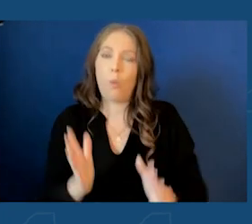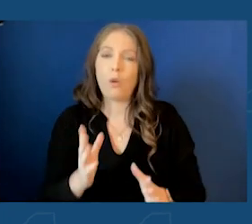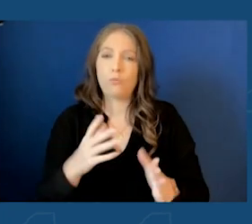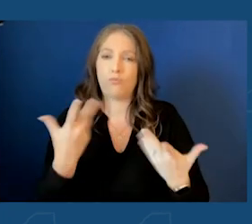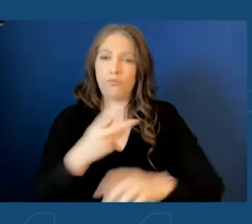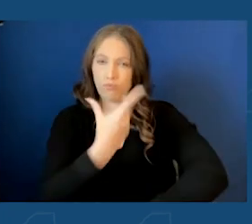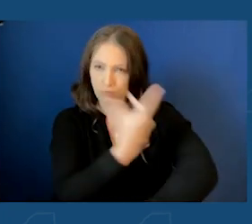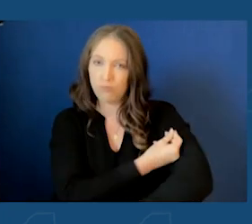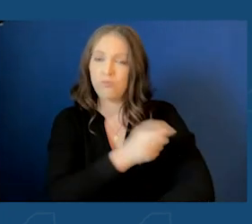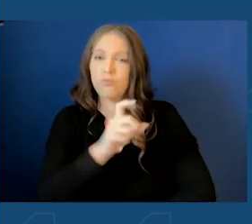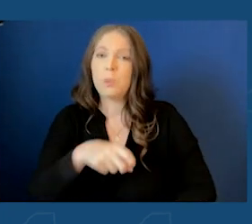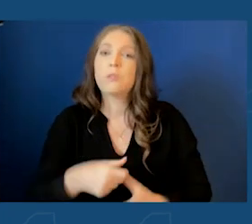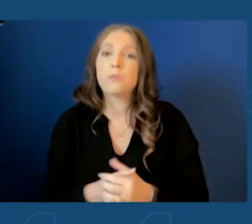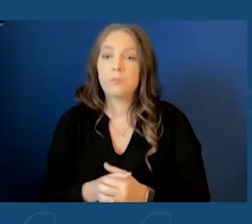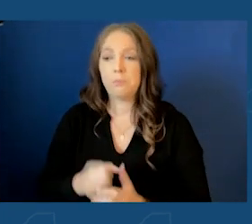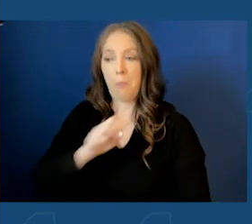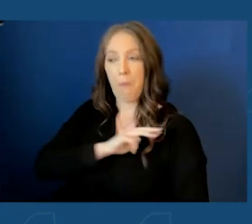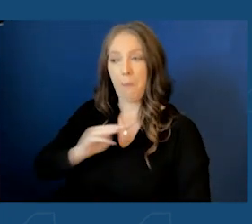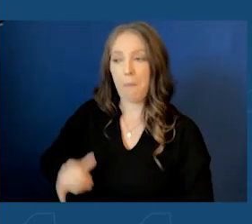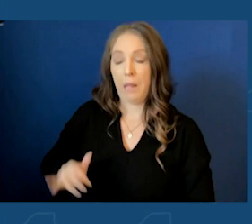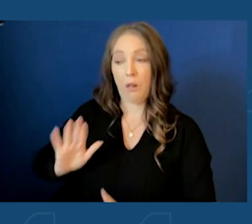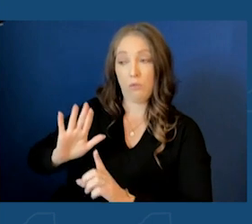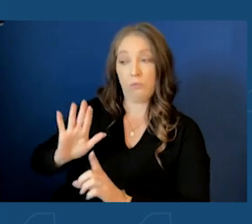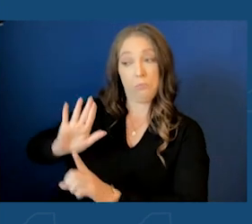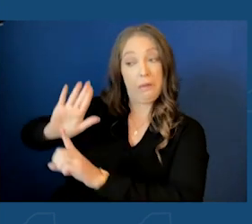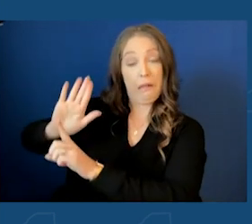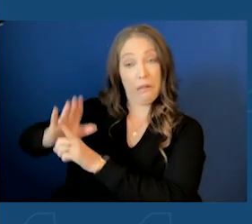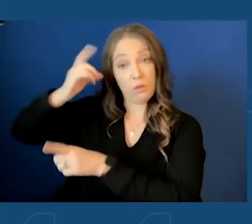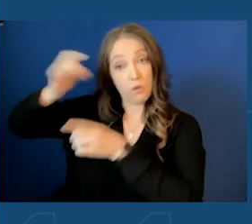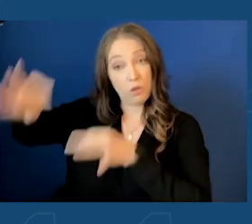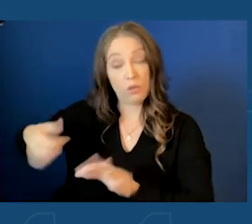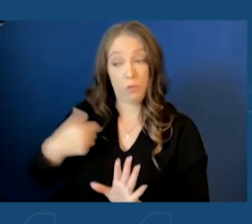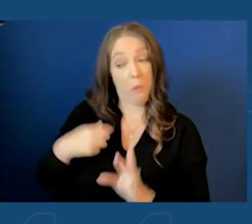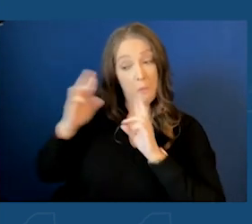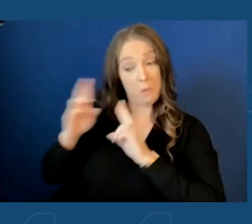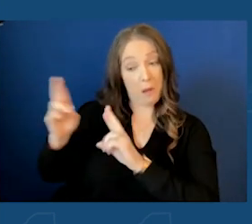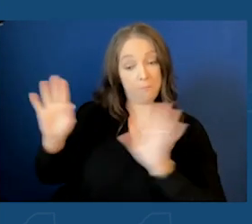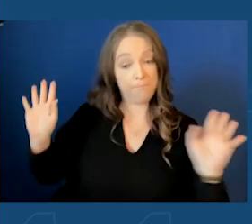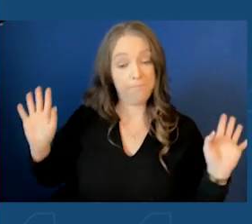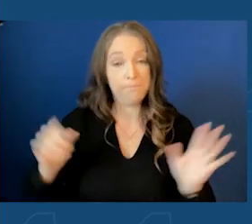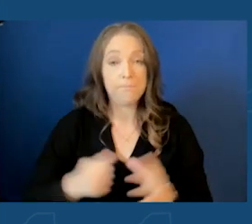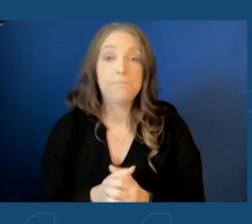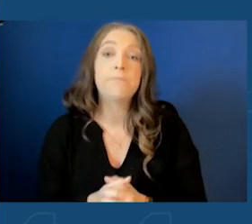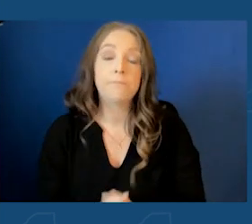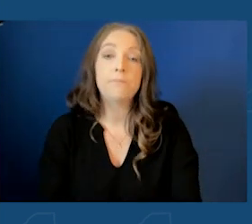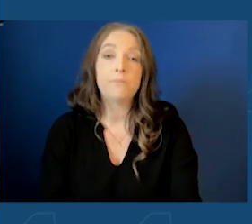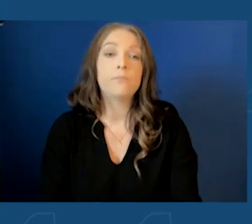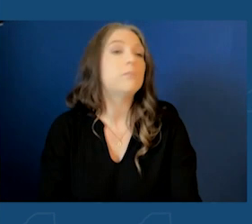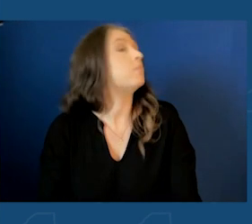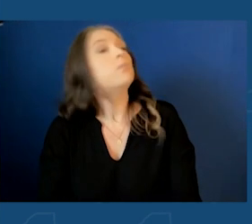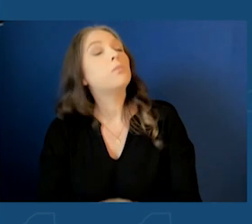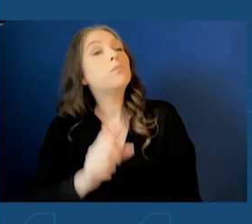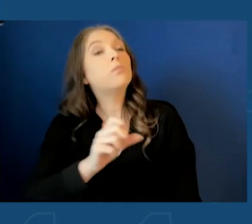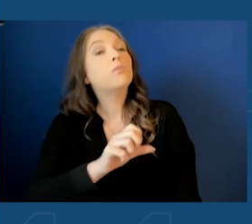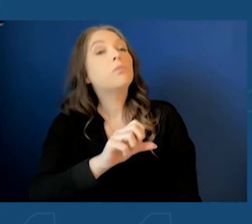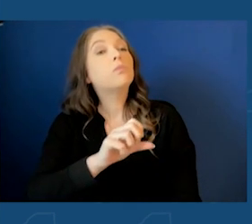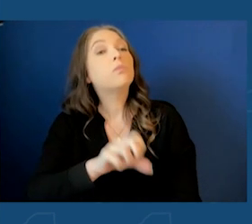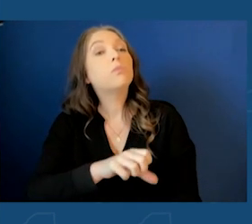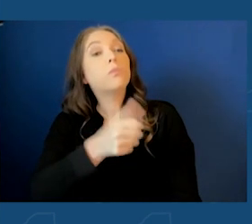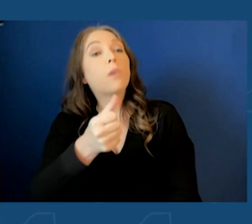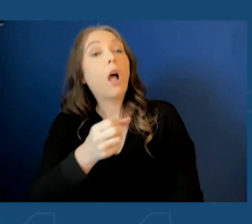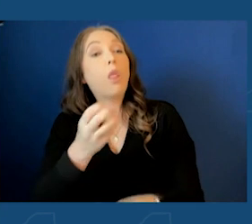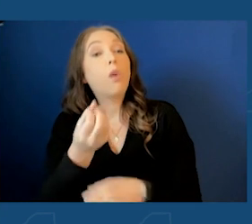to his his workforce overall, and I respect his decisions. Any other on topics for the governor or Dr. Bassett?